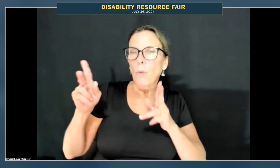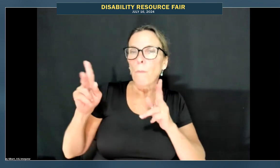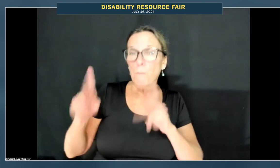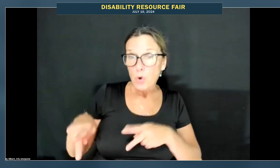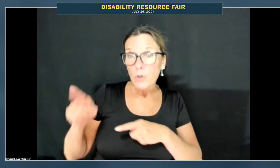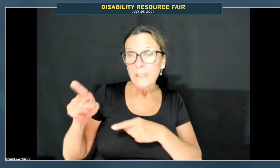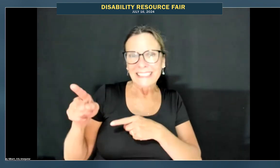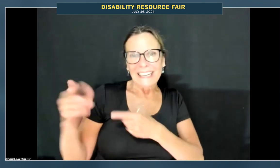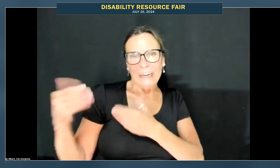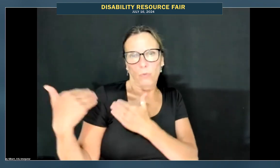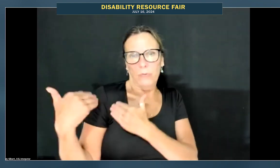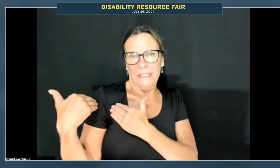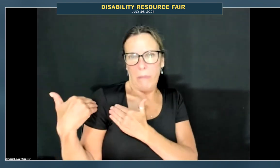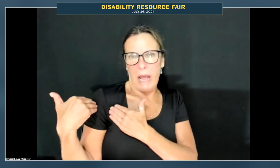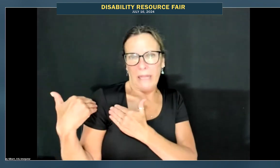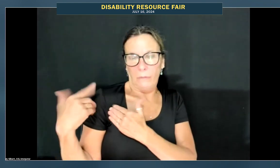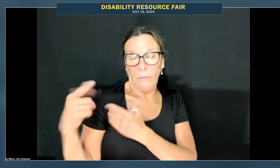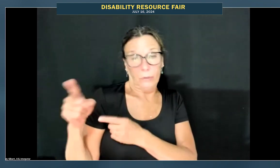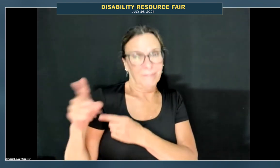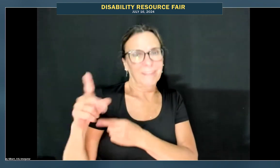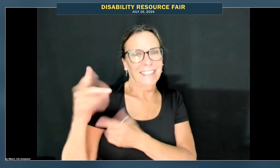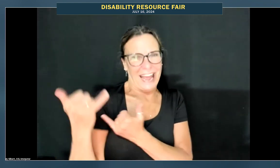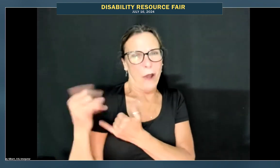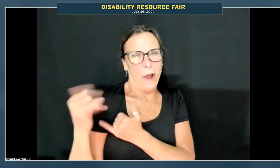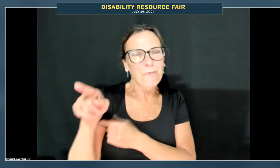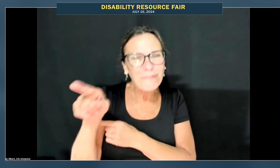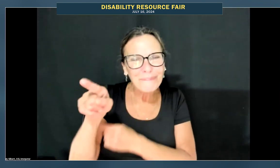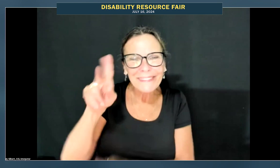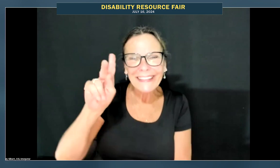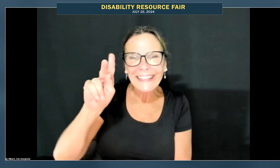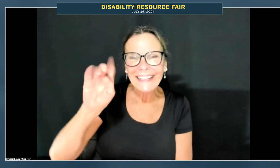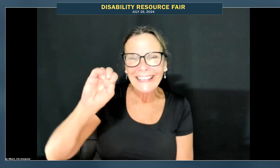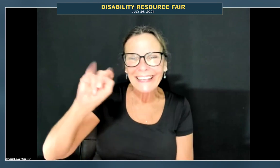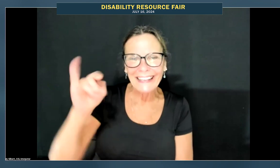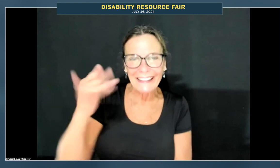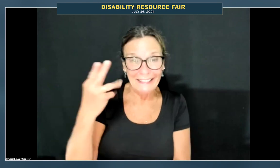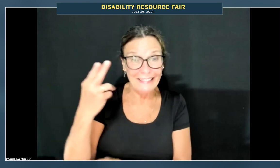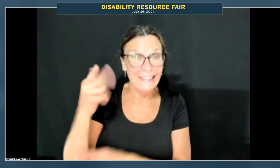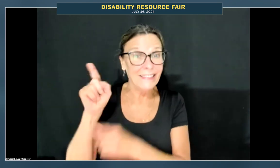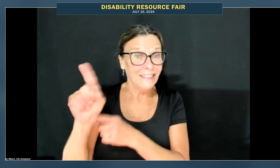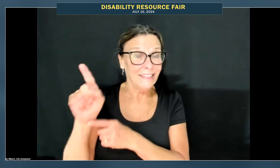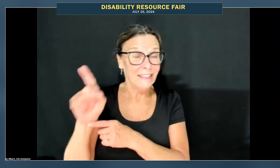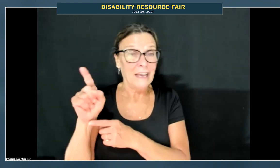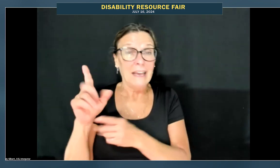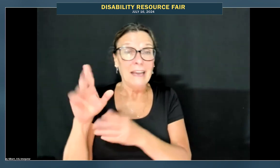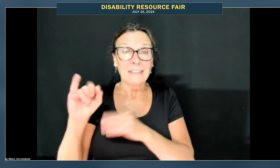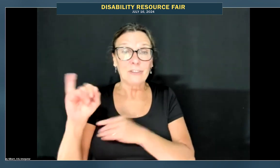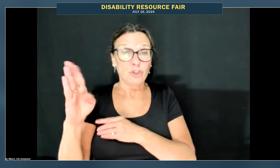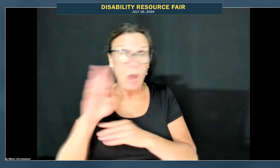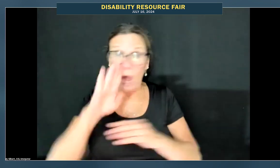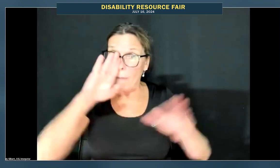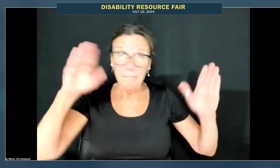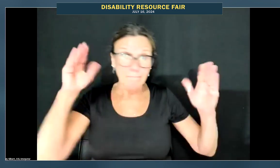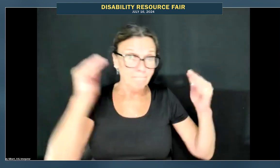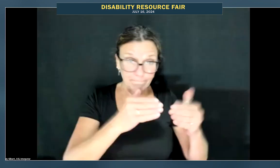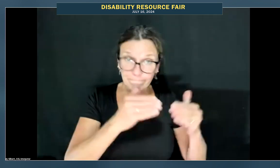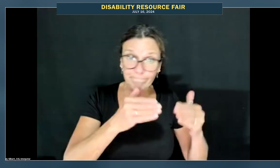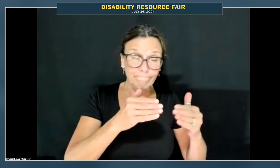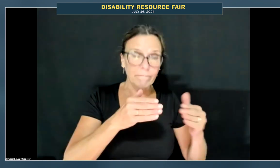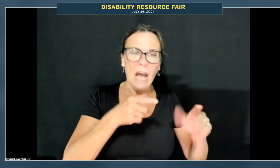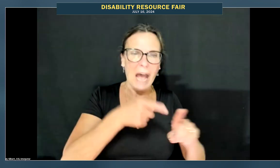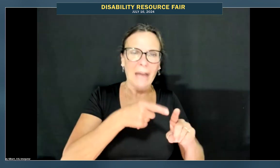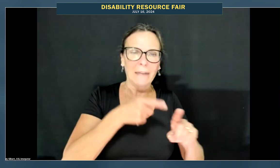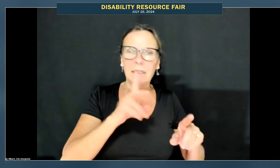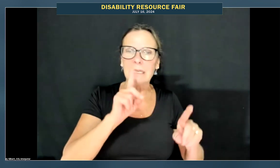responsible, that is now Keith, have a job that's doable and dedicated to focusing on